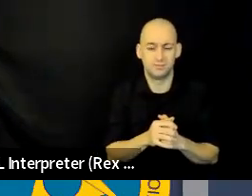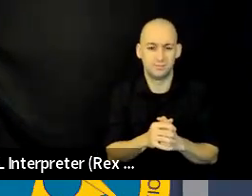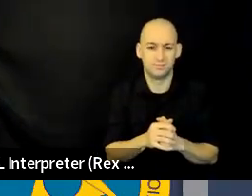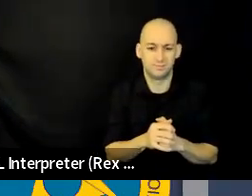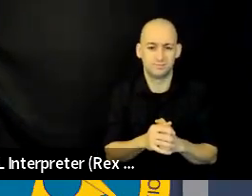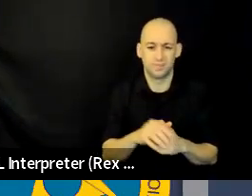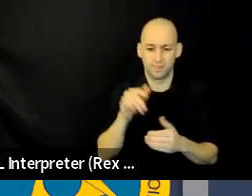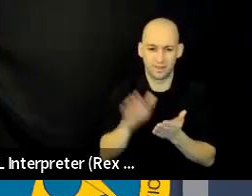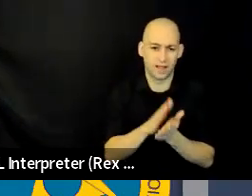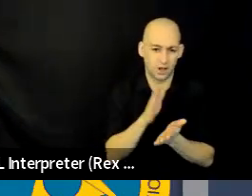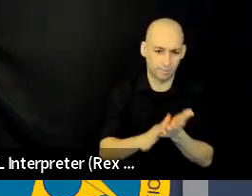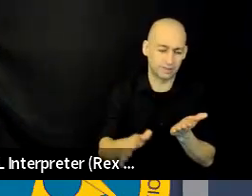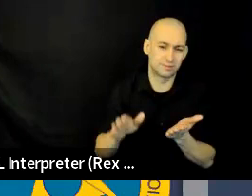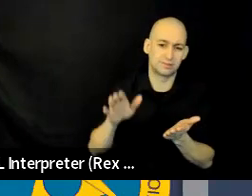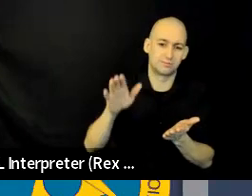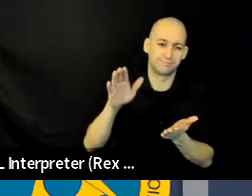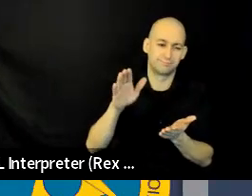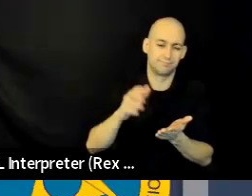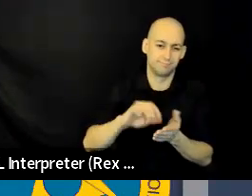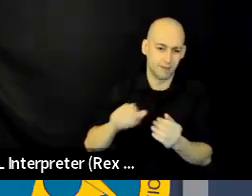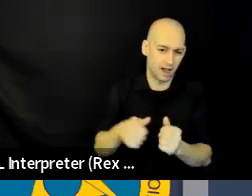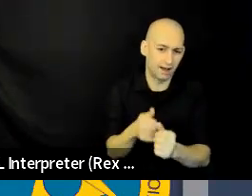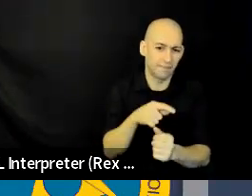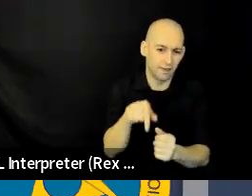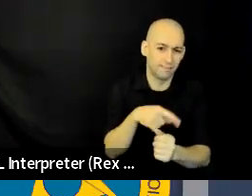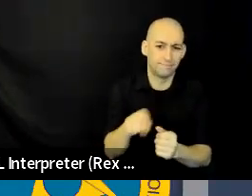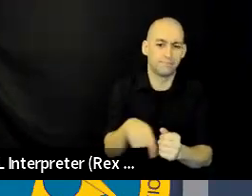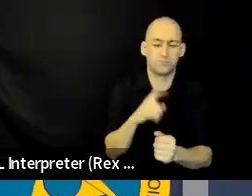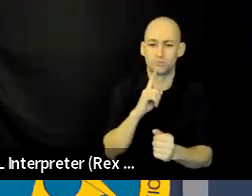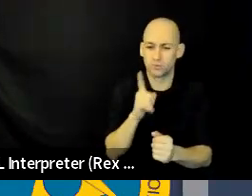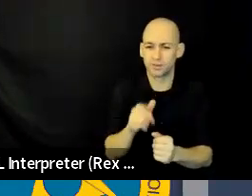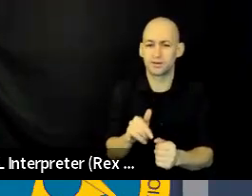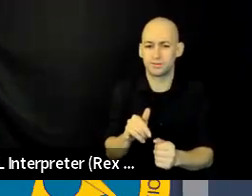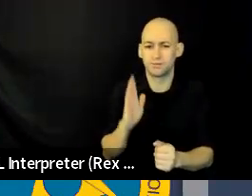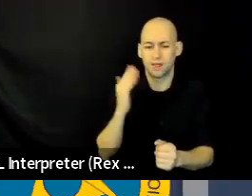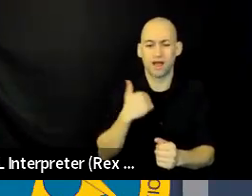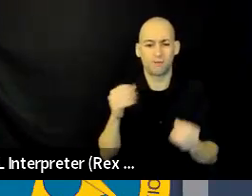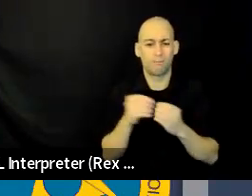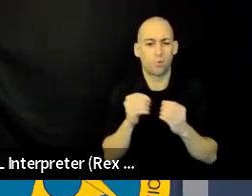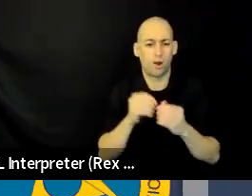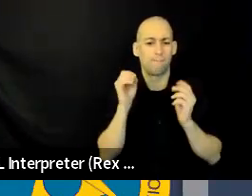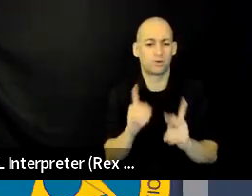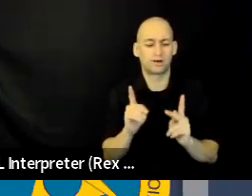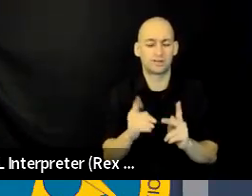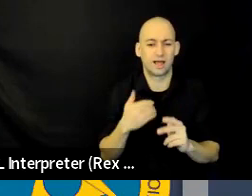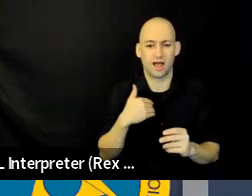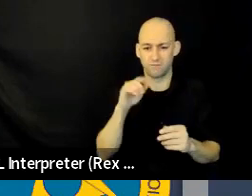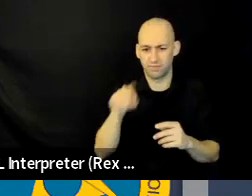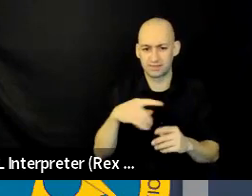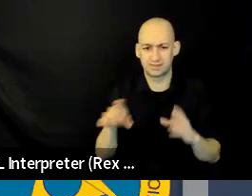these documents and the guidance behind them. So we'll definitely have more opportunities to have some of those